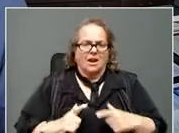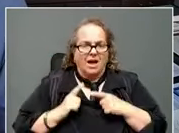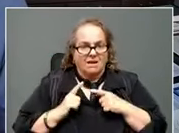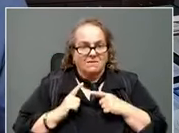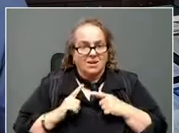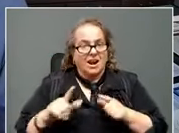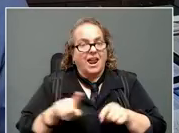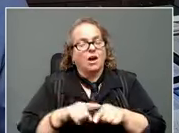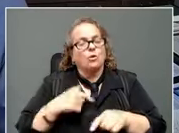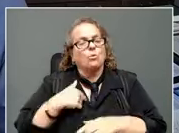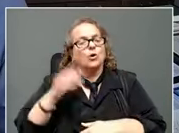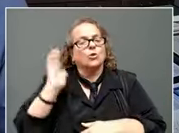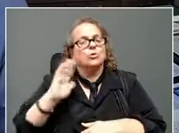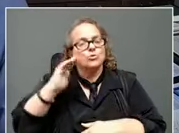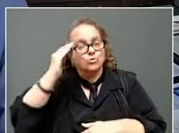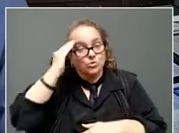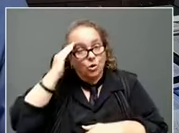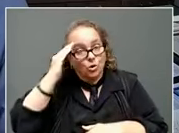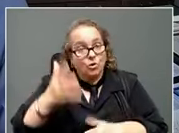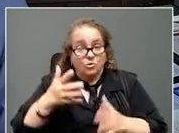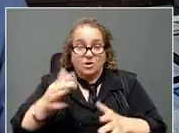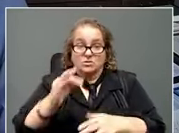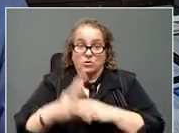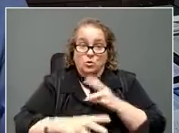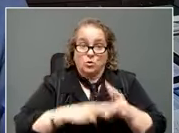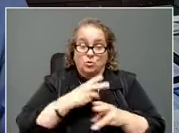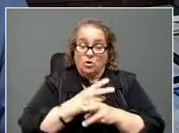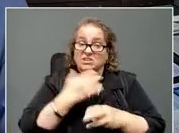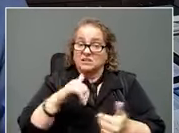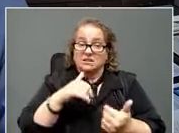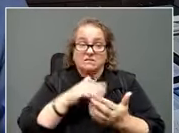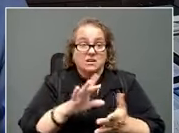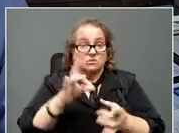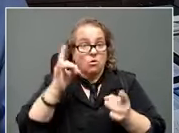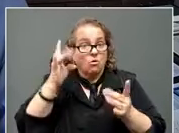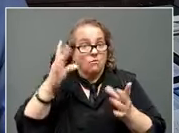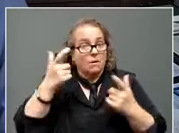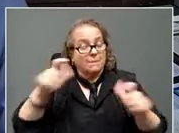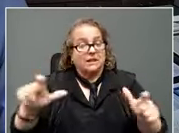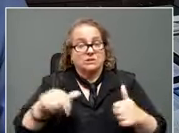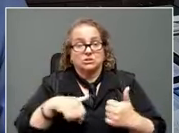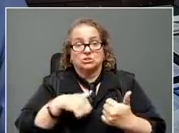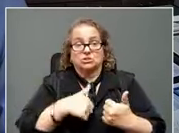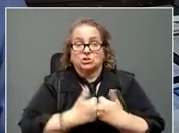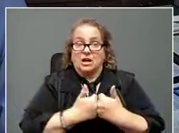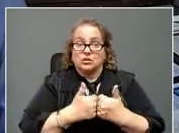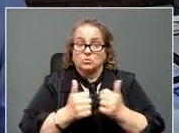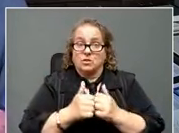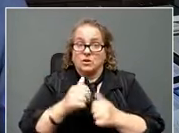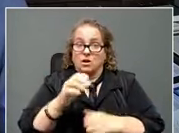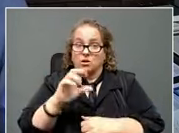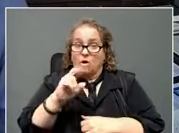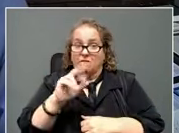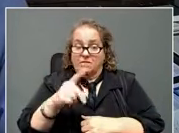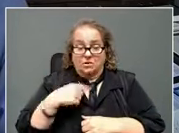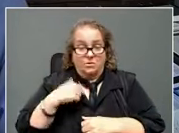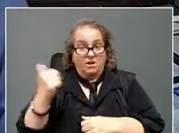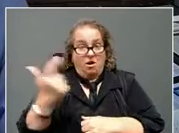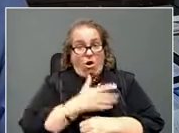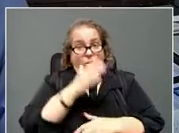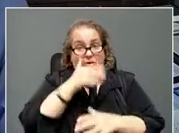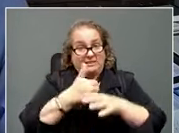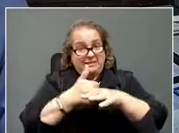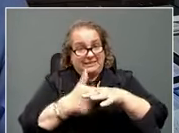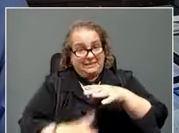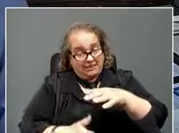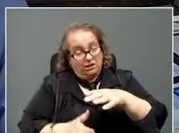to know it. The rest of the world is still facing an incredible challenge with COVID, and we all sink or swim together. We've got to make sure